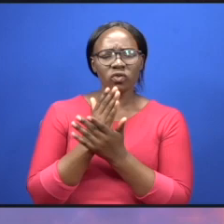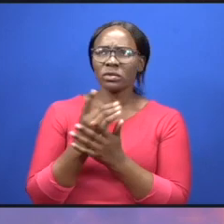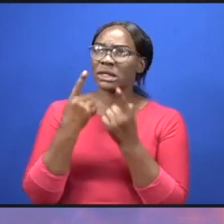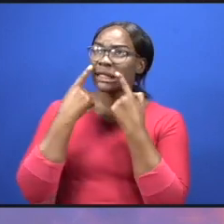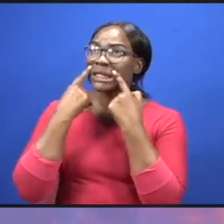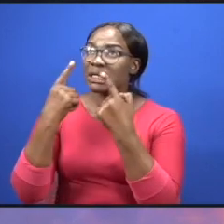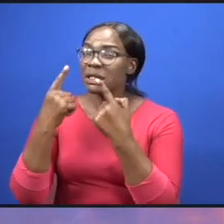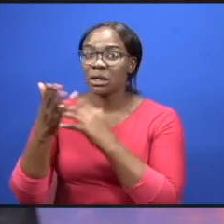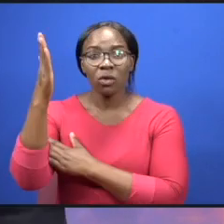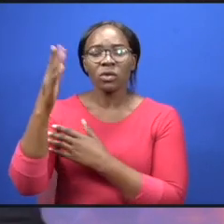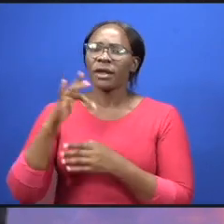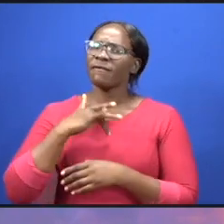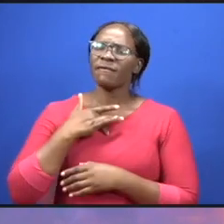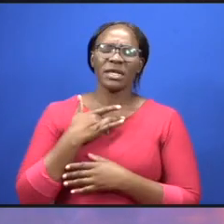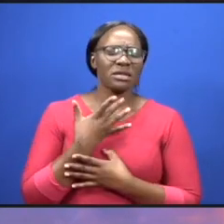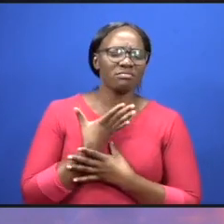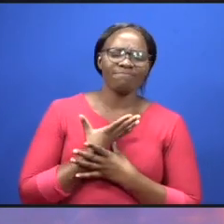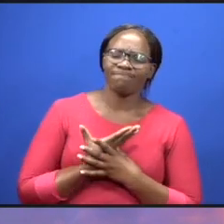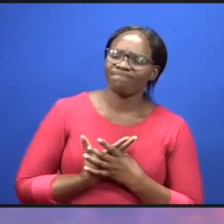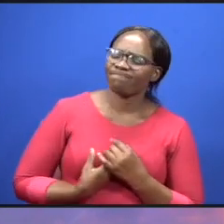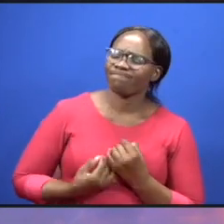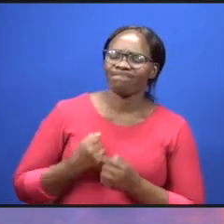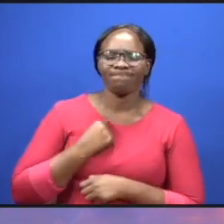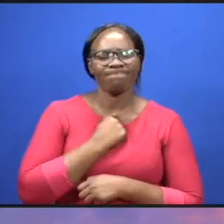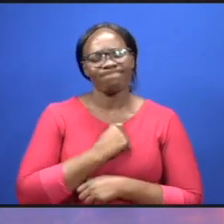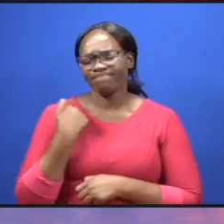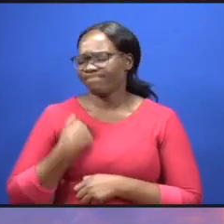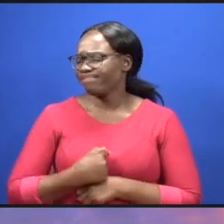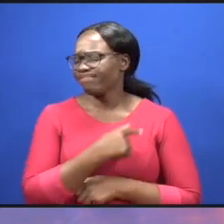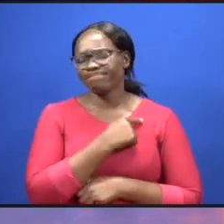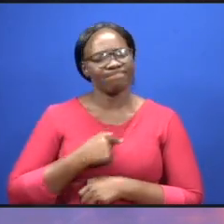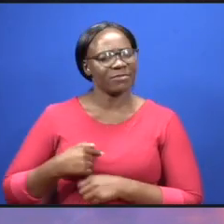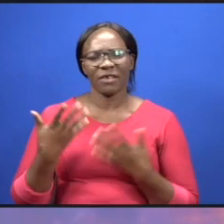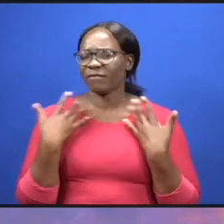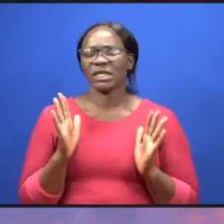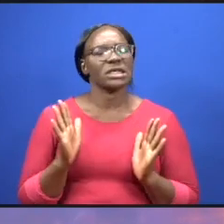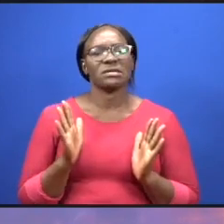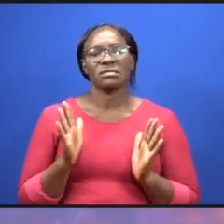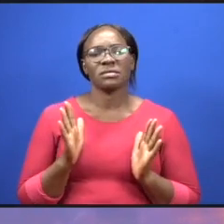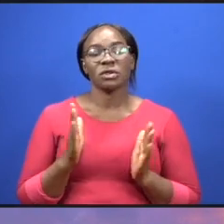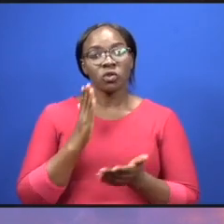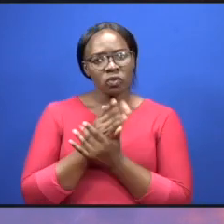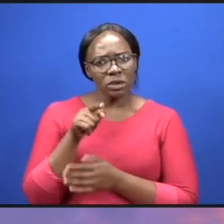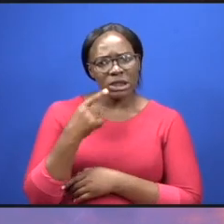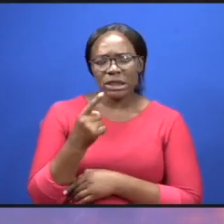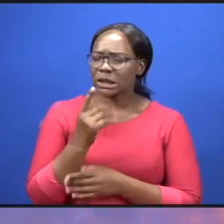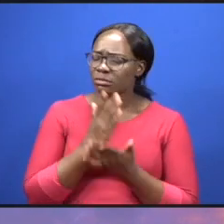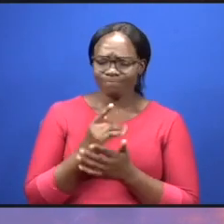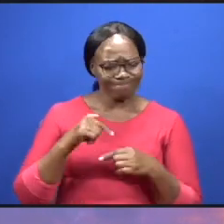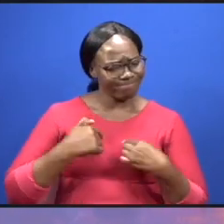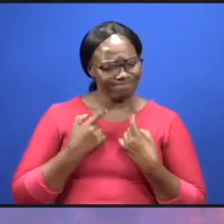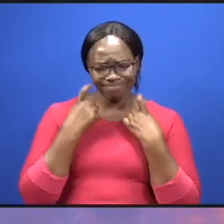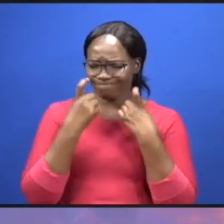God, and he says, "Woe, I am ruined." He realizes that he is a sinful